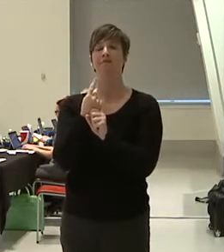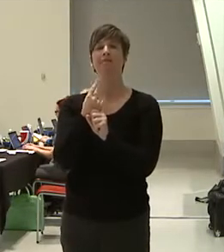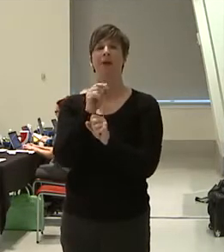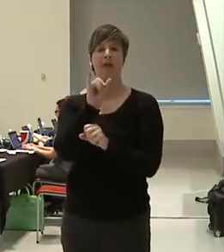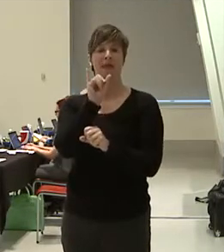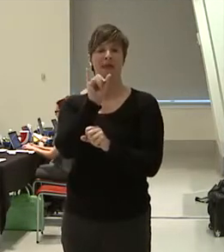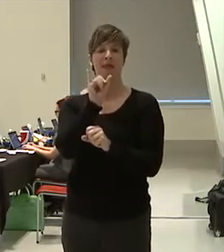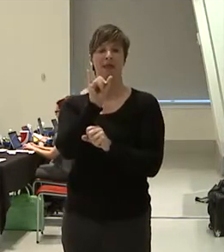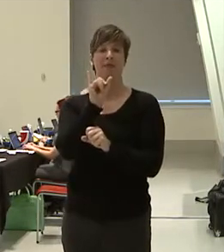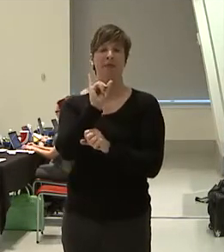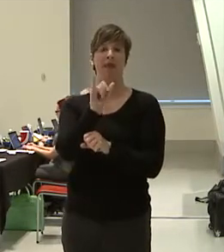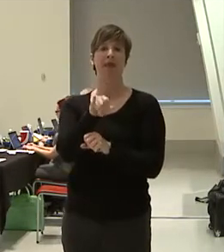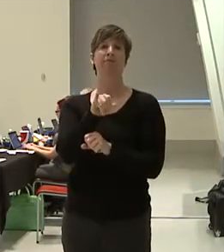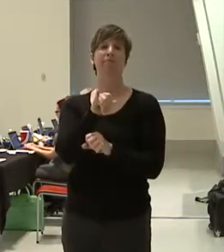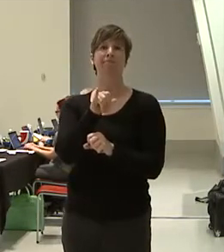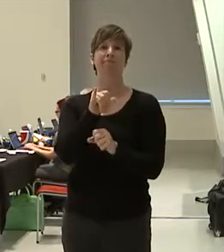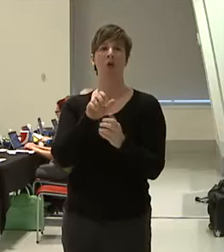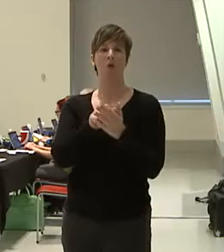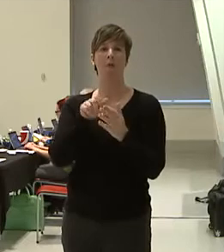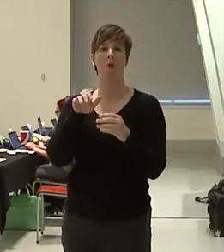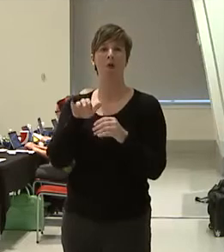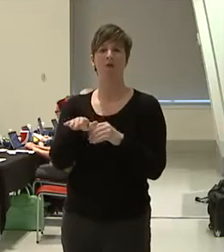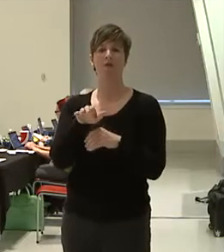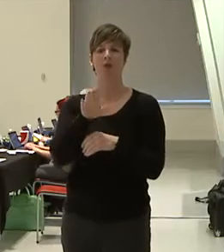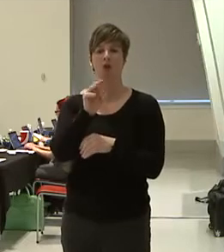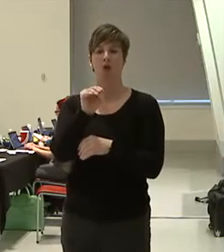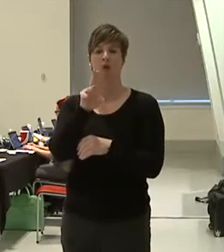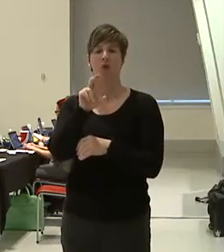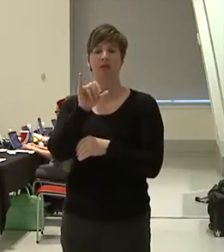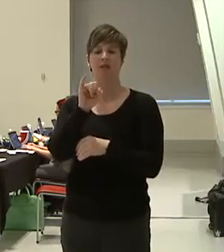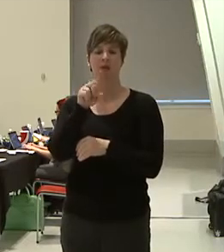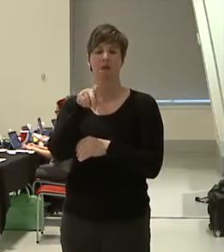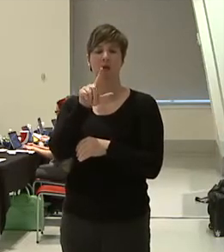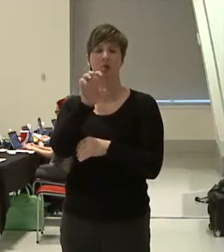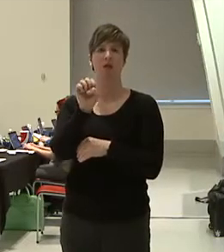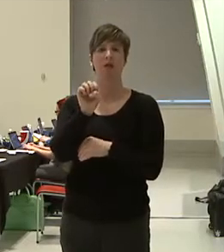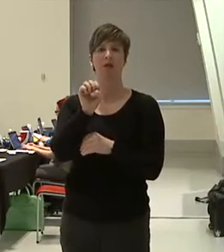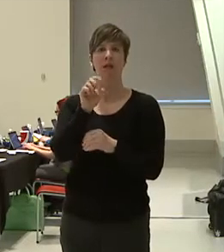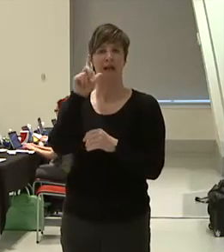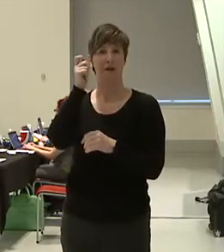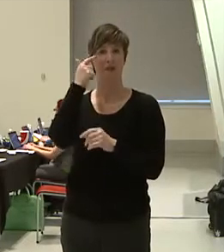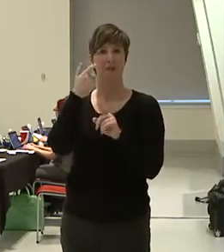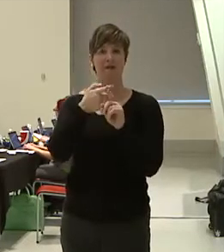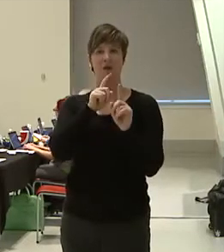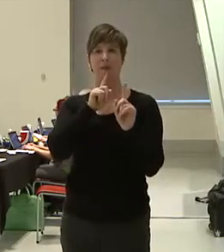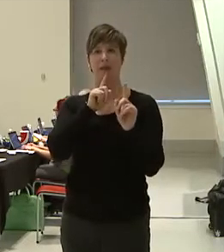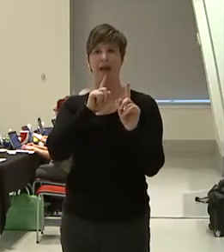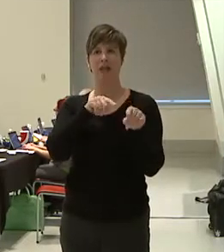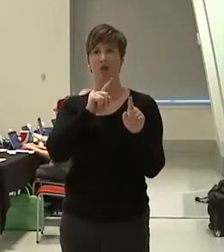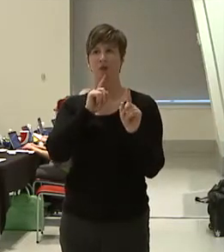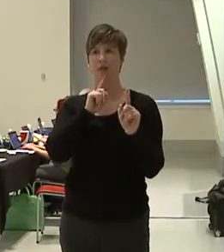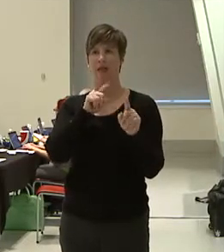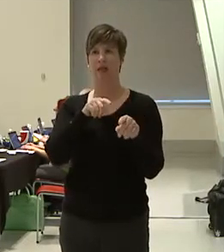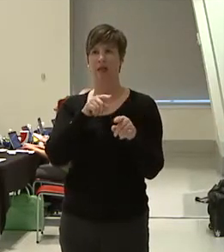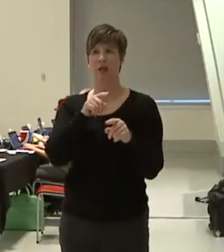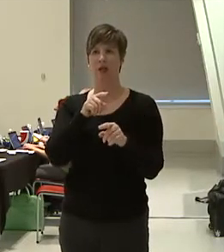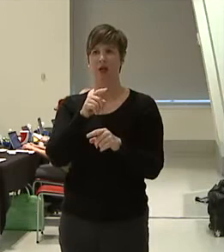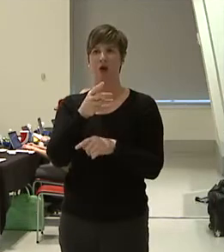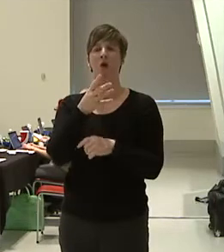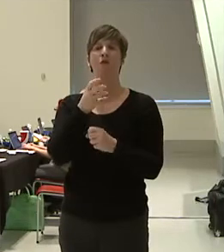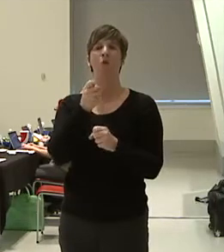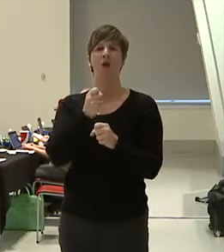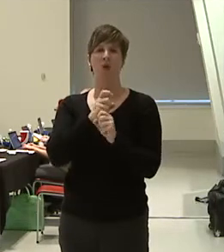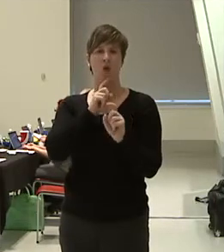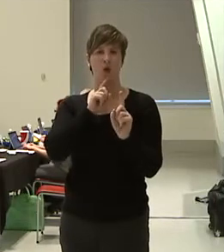alleviates municipal governments, state and local government, from having to answer FOIA requests if they post